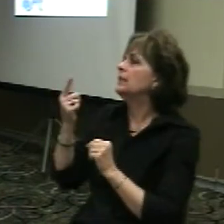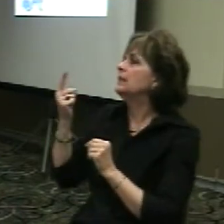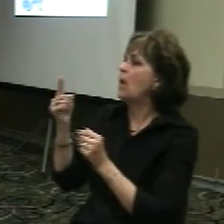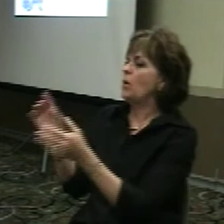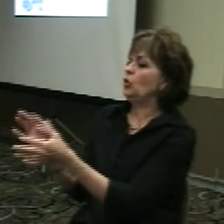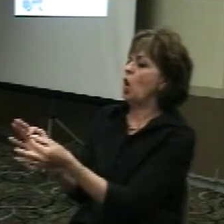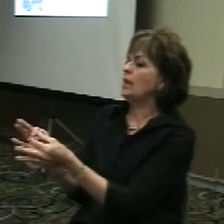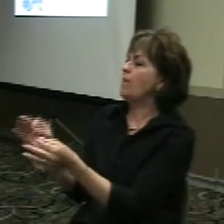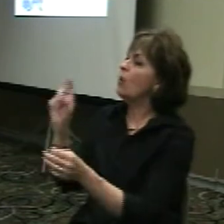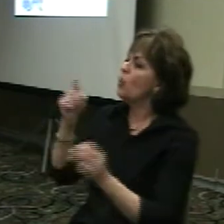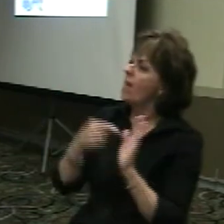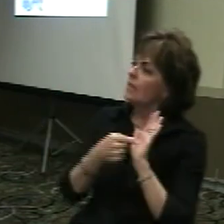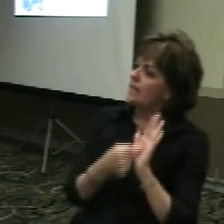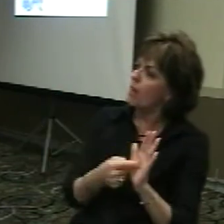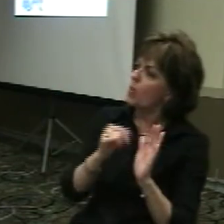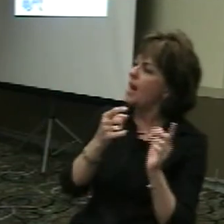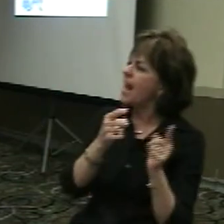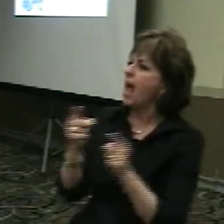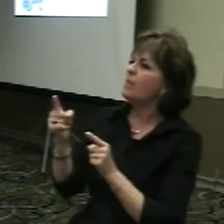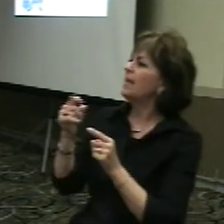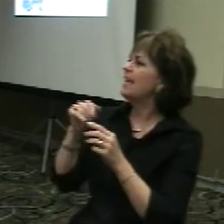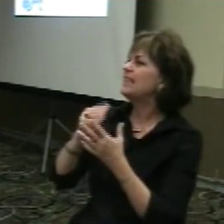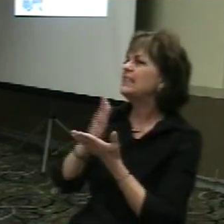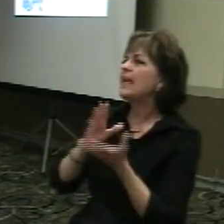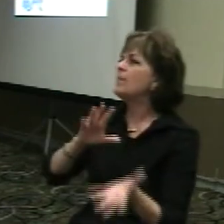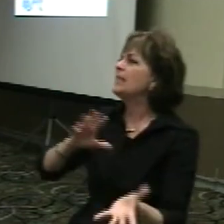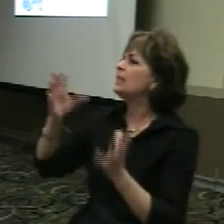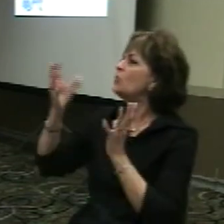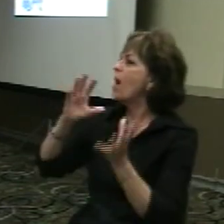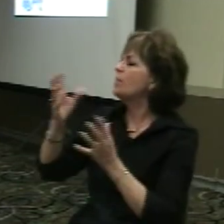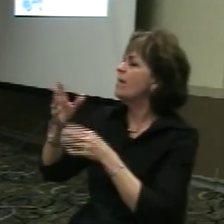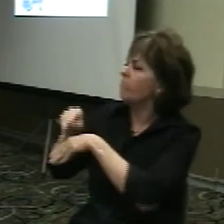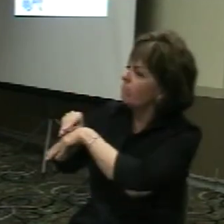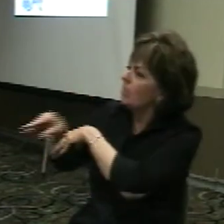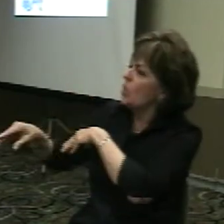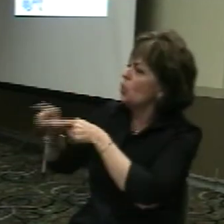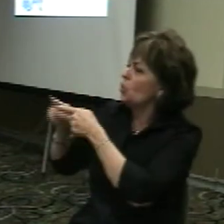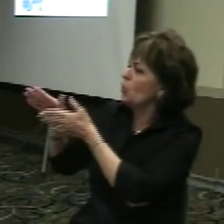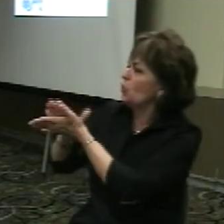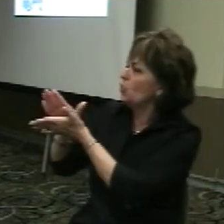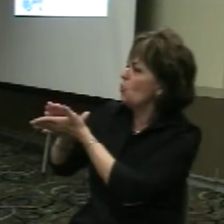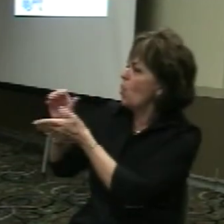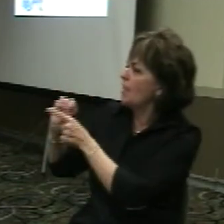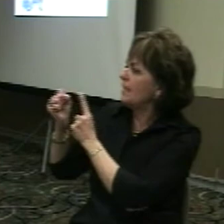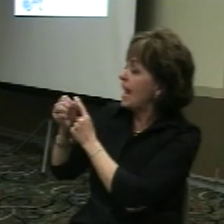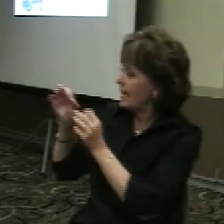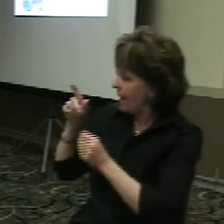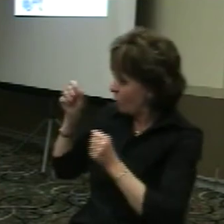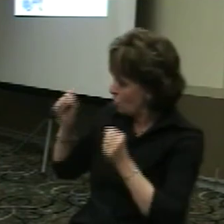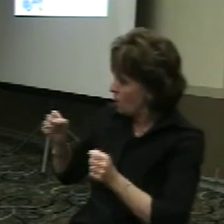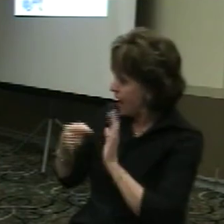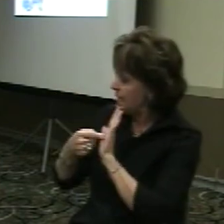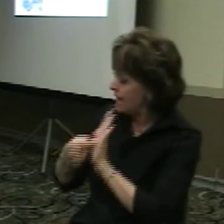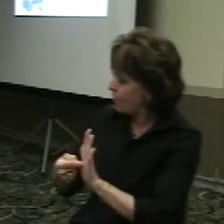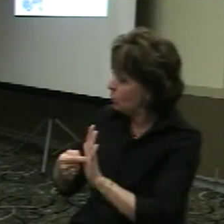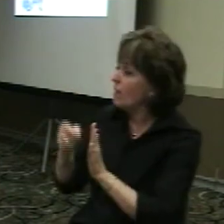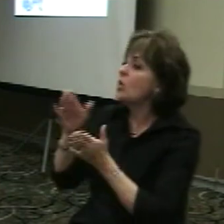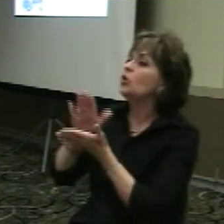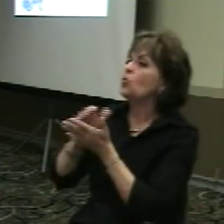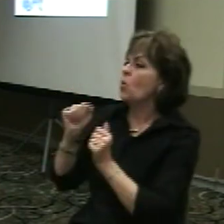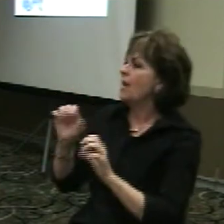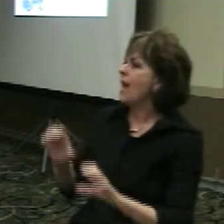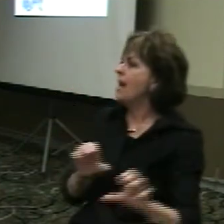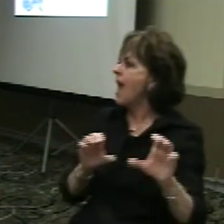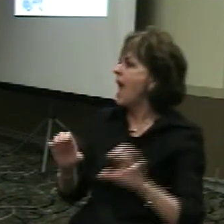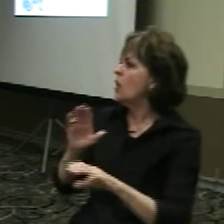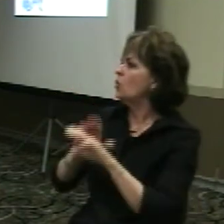talked about it. You've got to demonstrate that this is having some sort of disruptive aspect to the school setting. If you can demonstrate that, the school can act